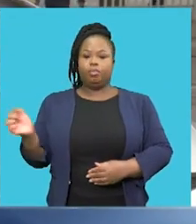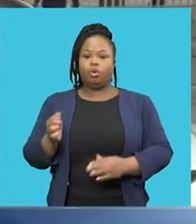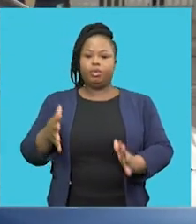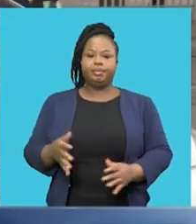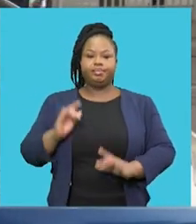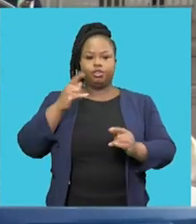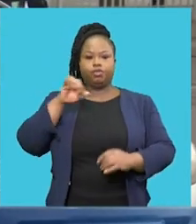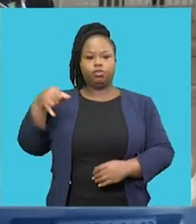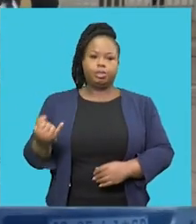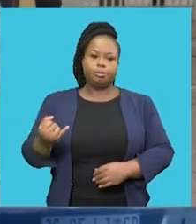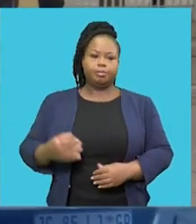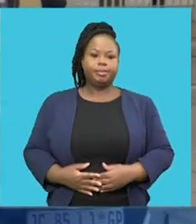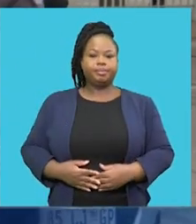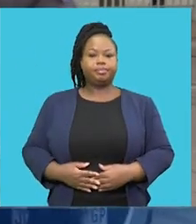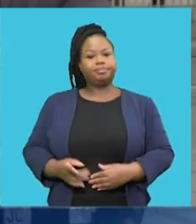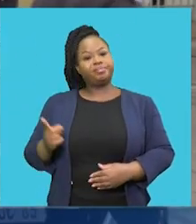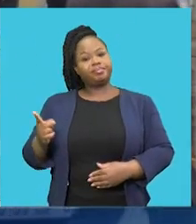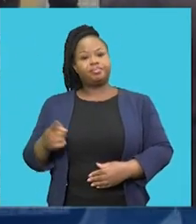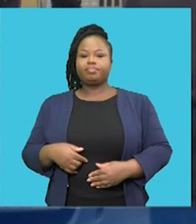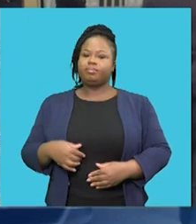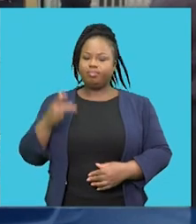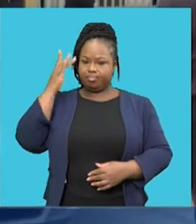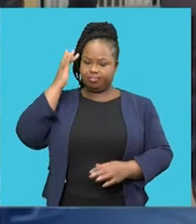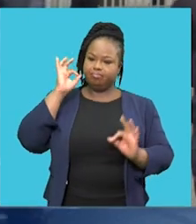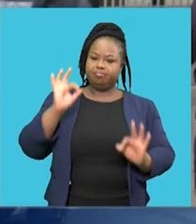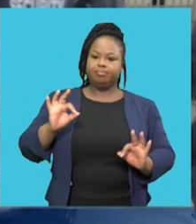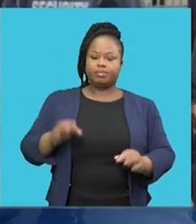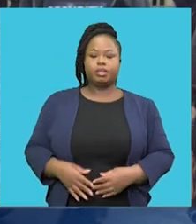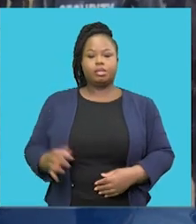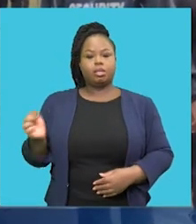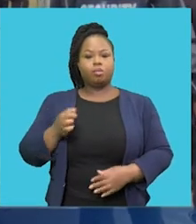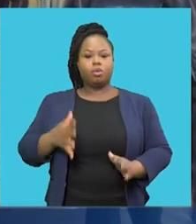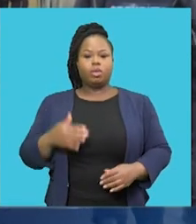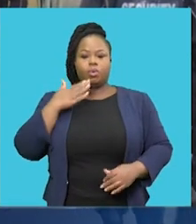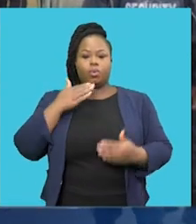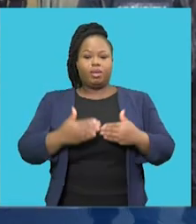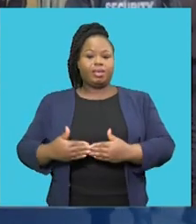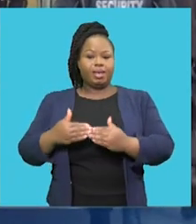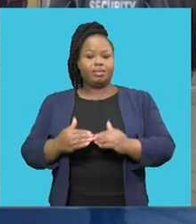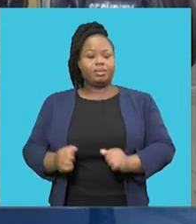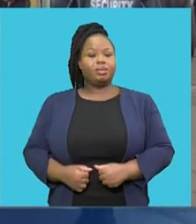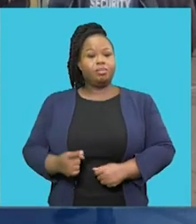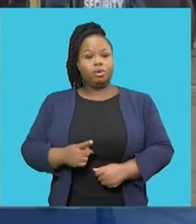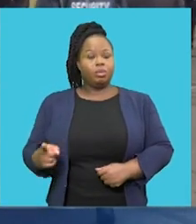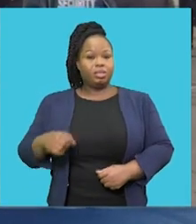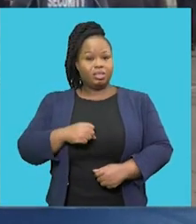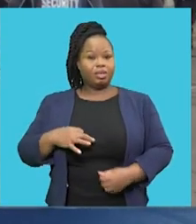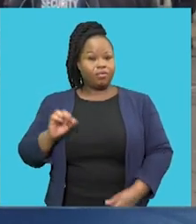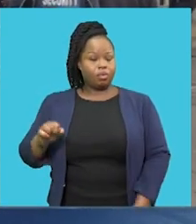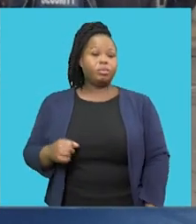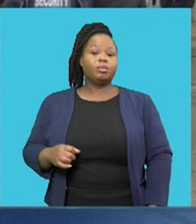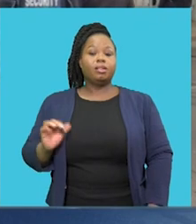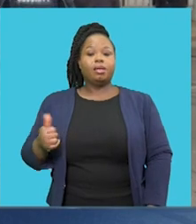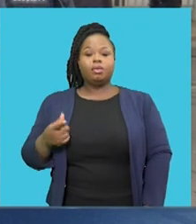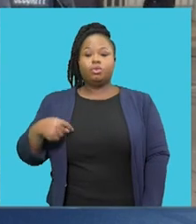of Johannesburg, is a sensible employer, is an employer that cares and looks after its workers. Therefore,